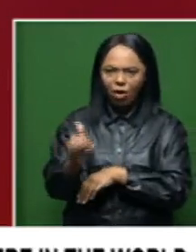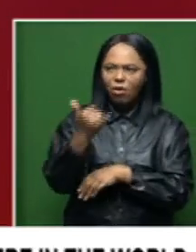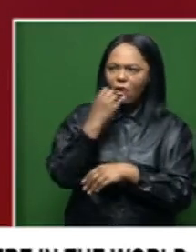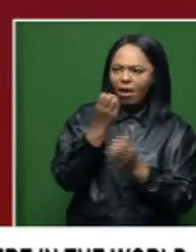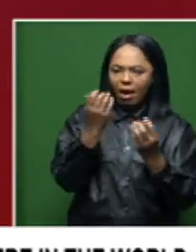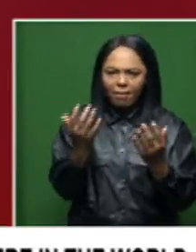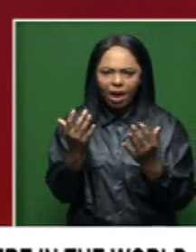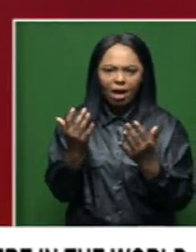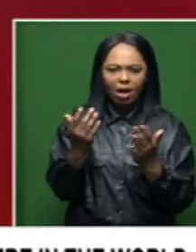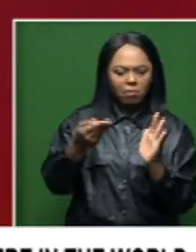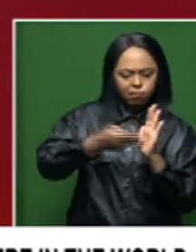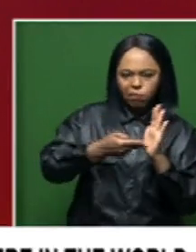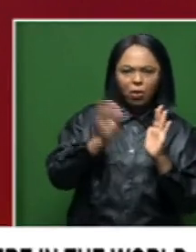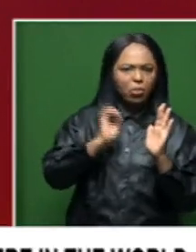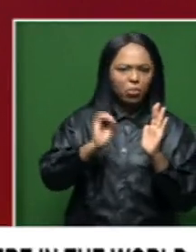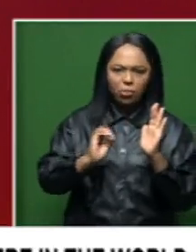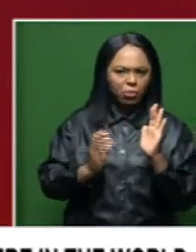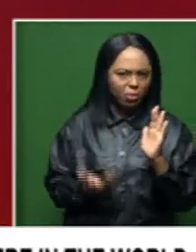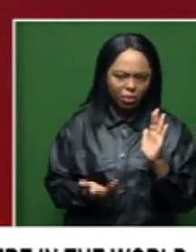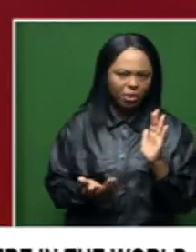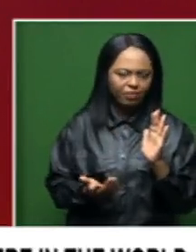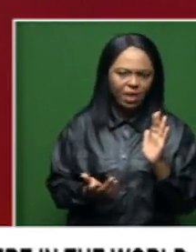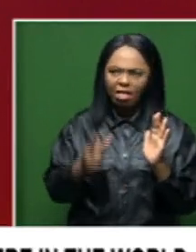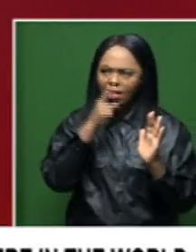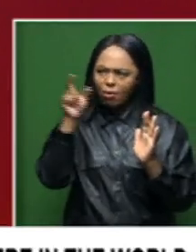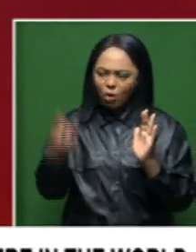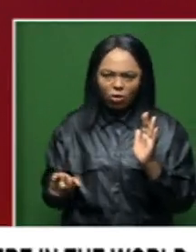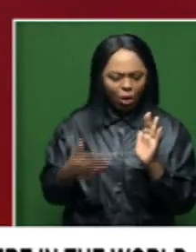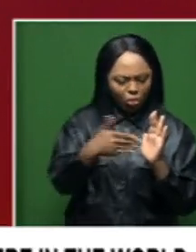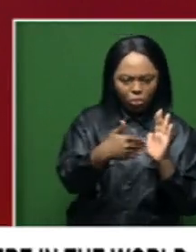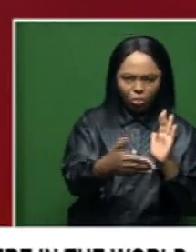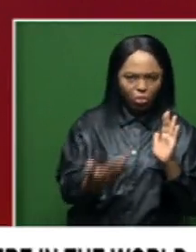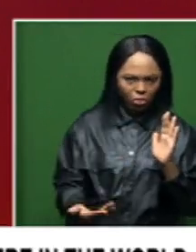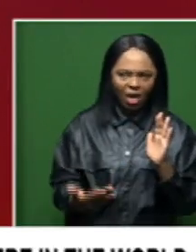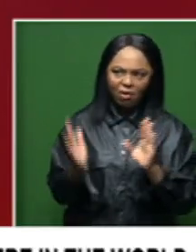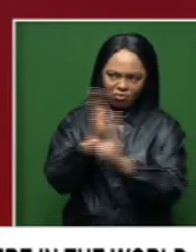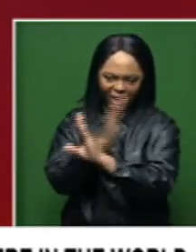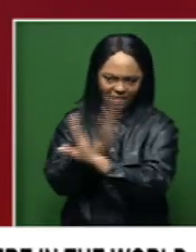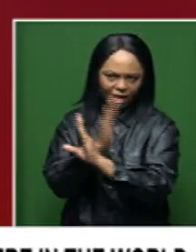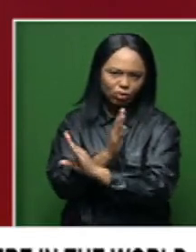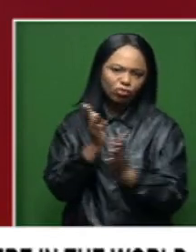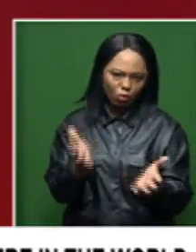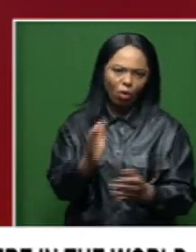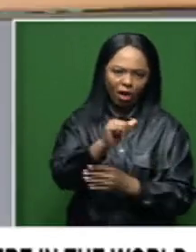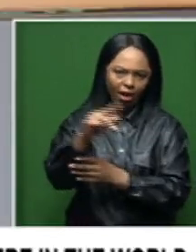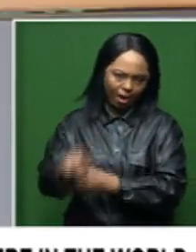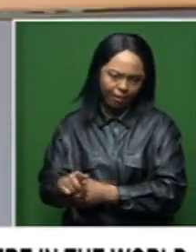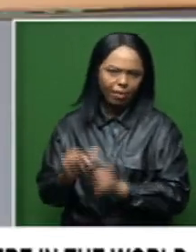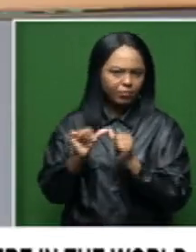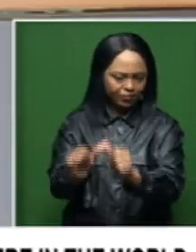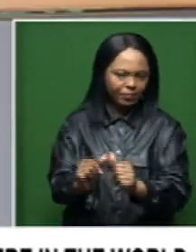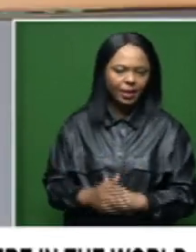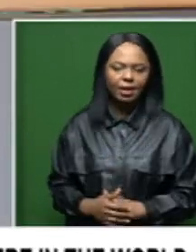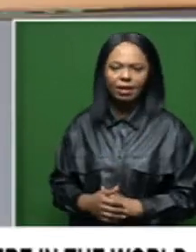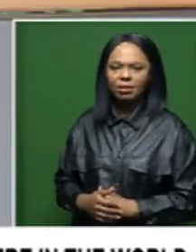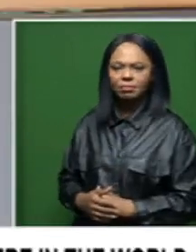a requirement for the connectivity to happen, right? So people's details are kept private in that sense. Yeah. What's been the response